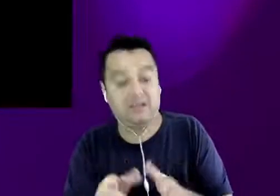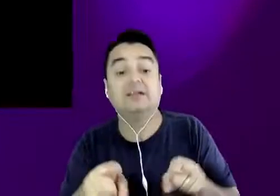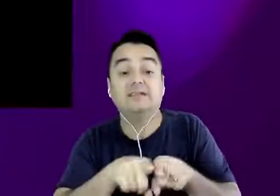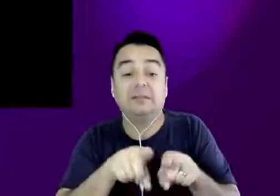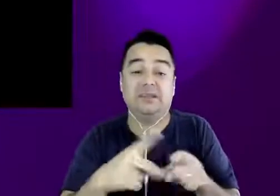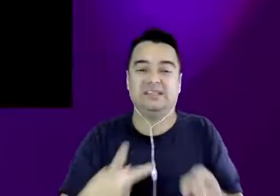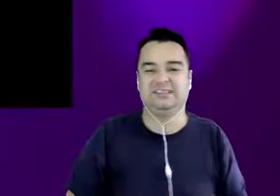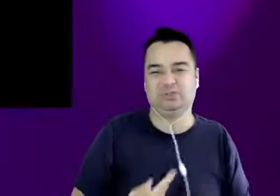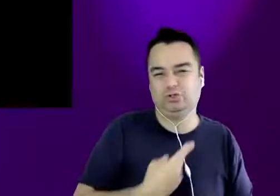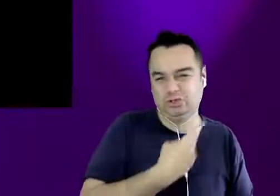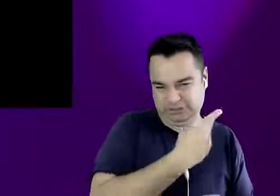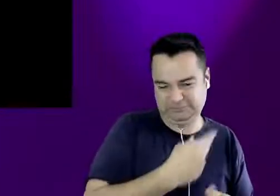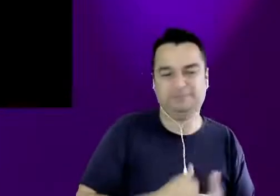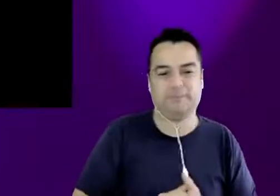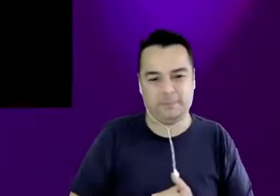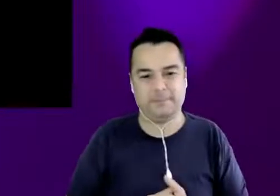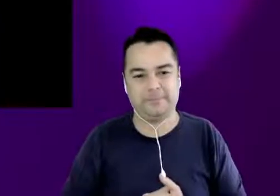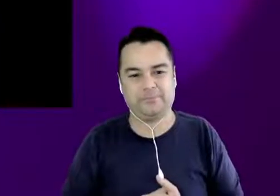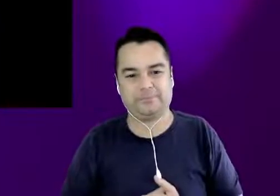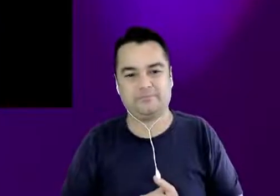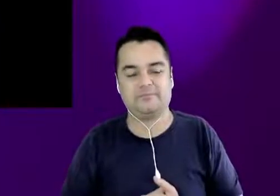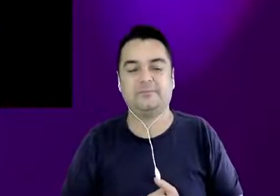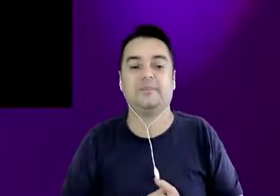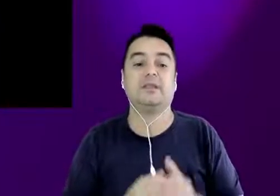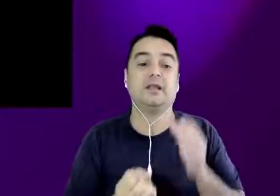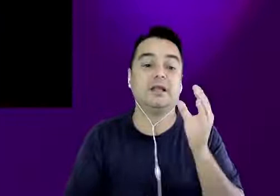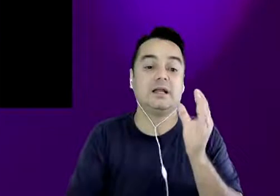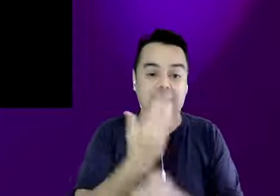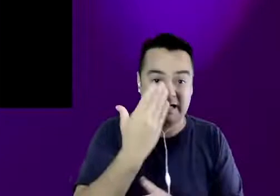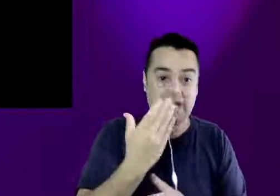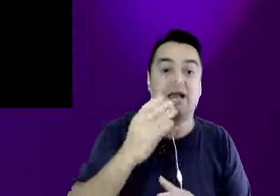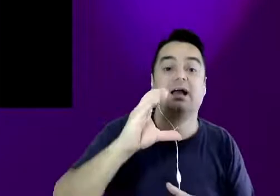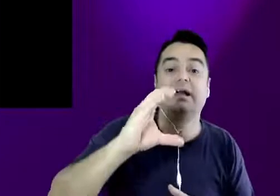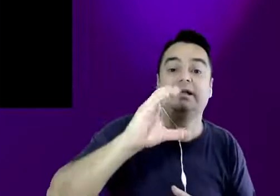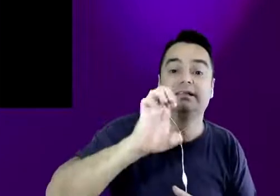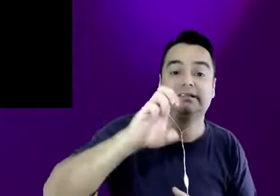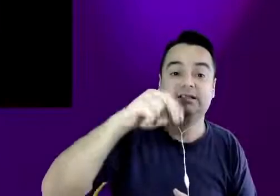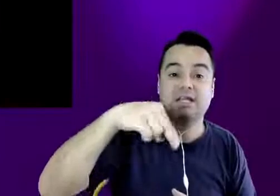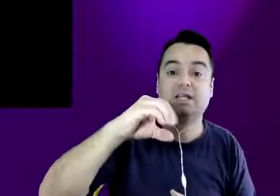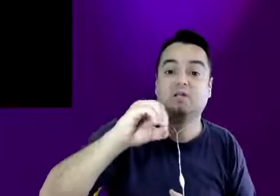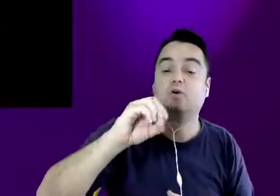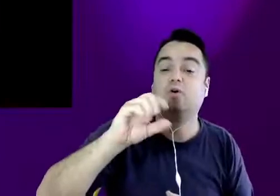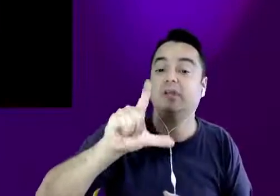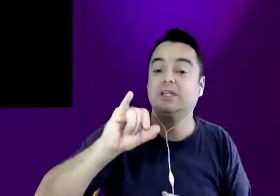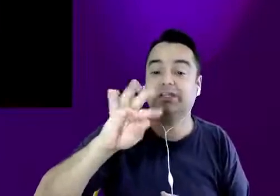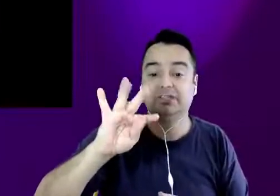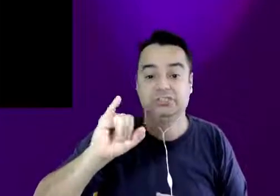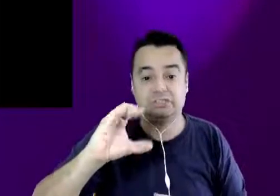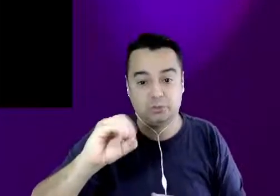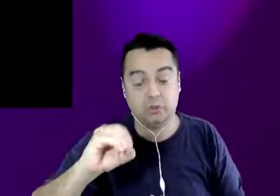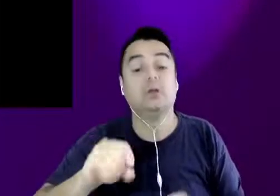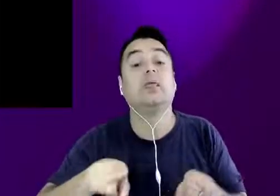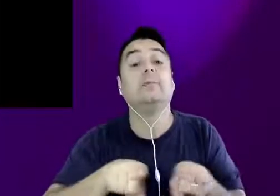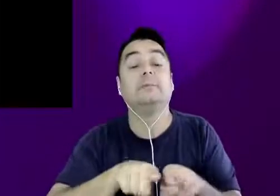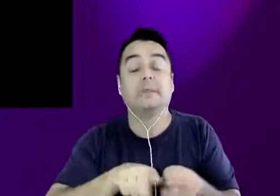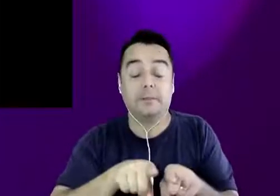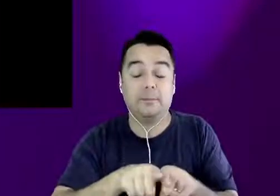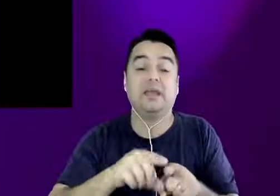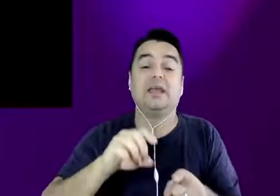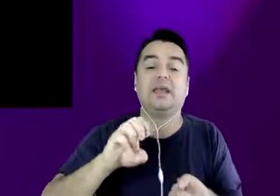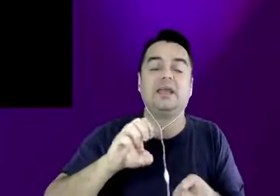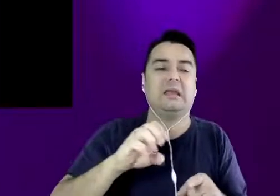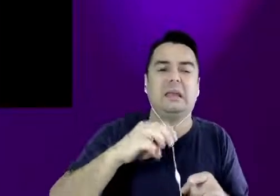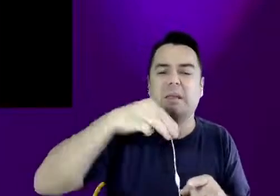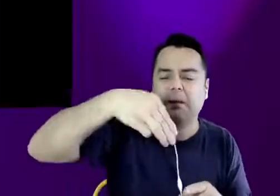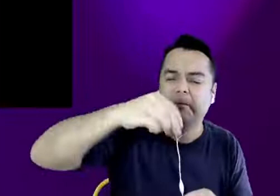Creation of senolytics, use of more metformin, stem cell therapies, and so forth to block the process